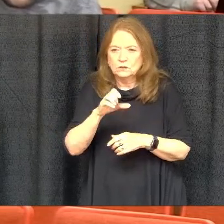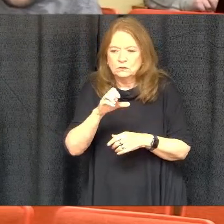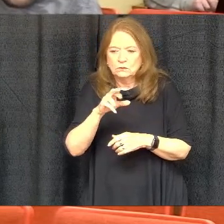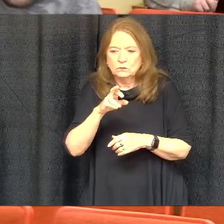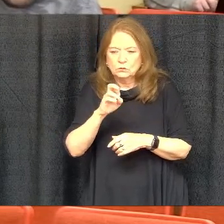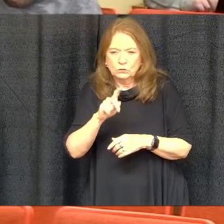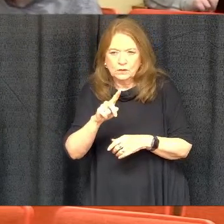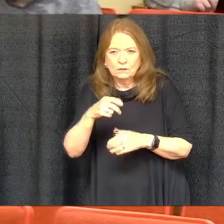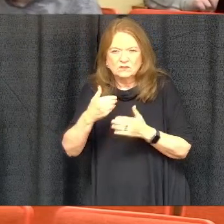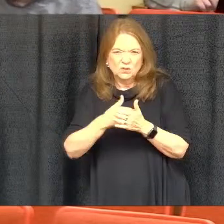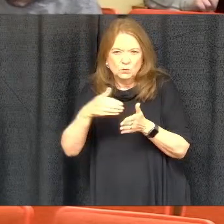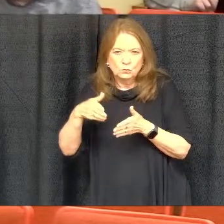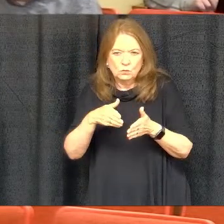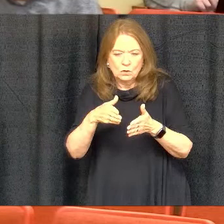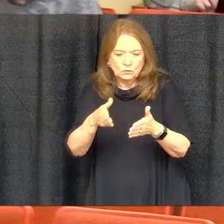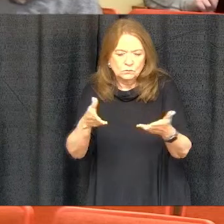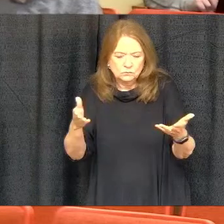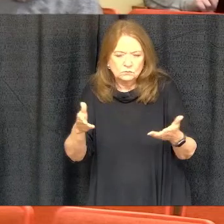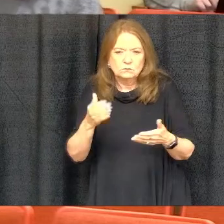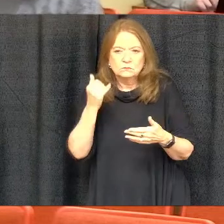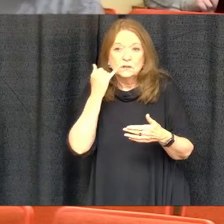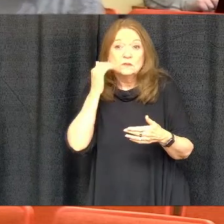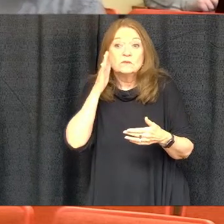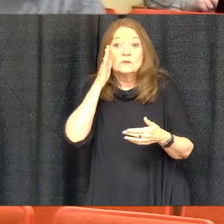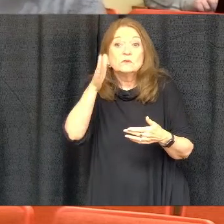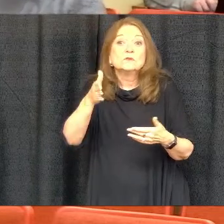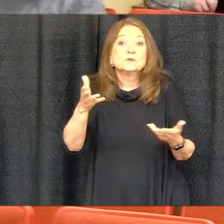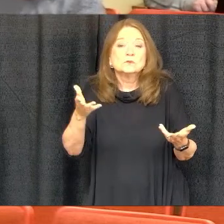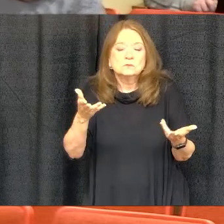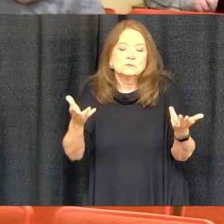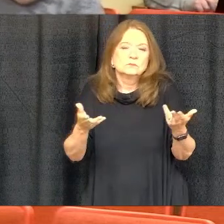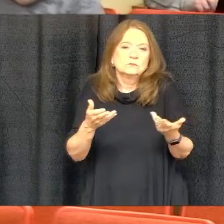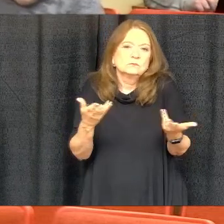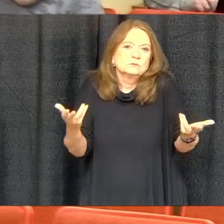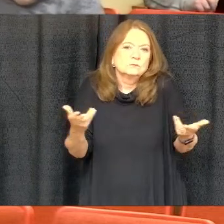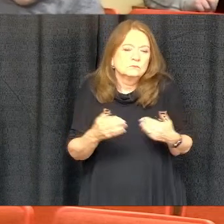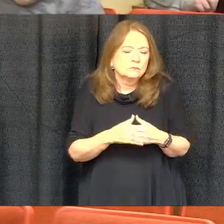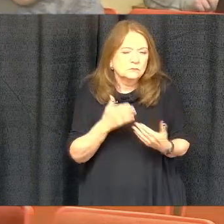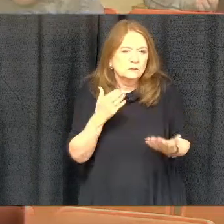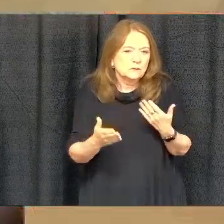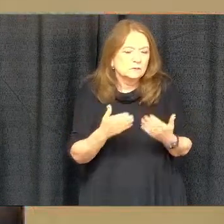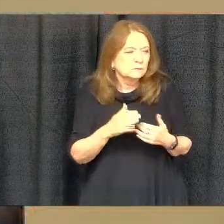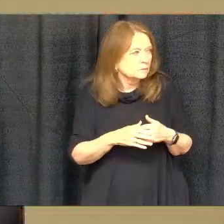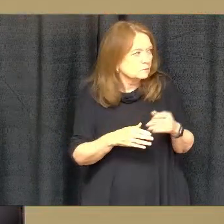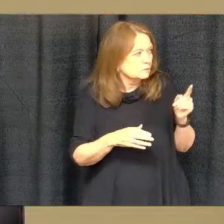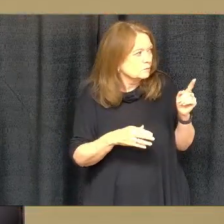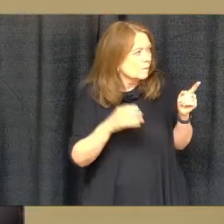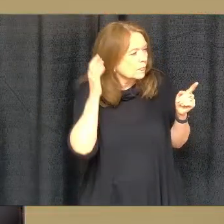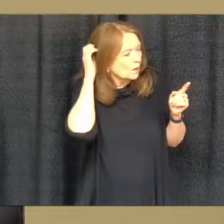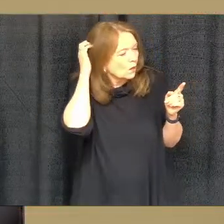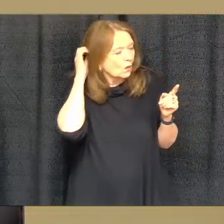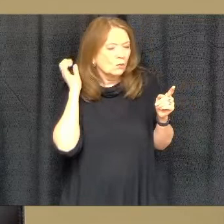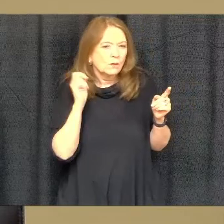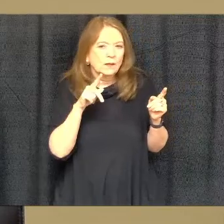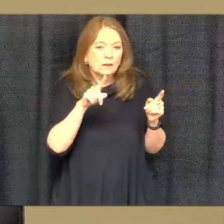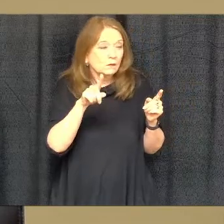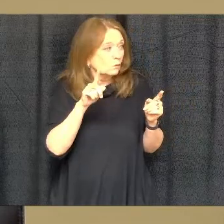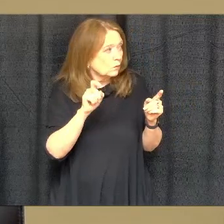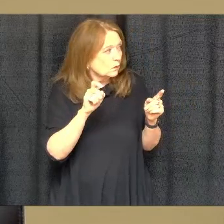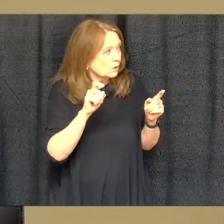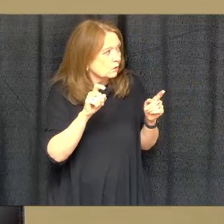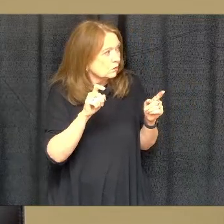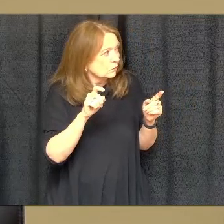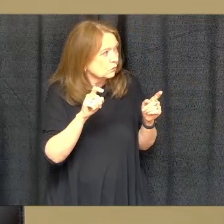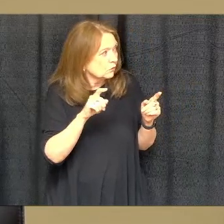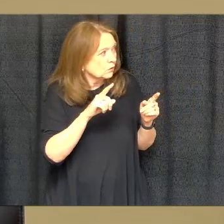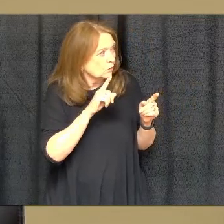neighboring property, say, does run it to the south. Okay, I'm just trying to think ahead of things. The 101st was really nice until we had a bunch